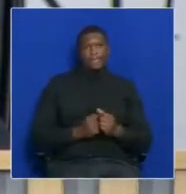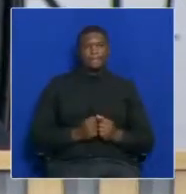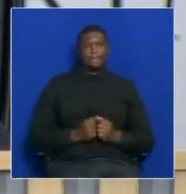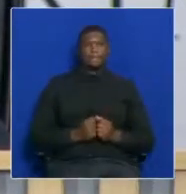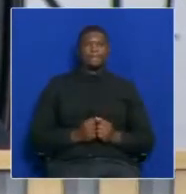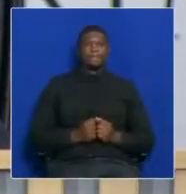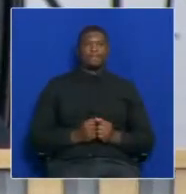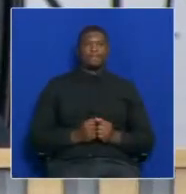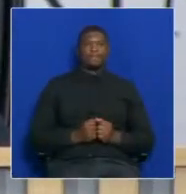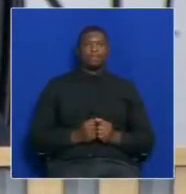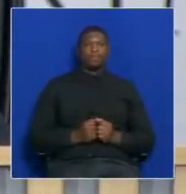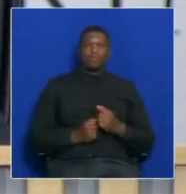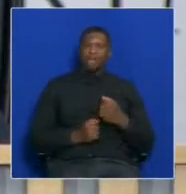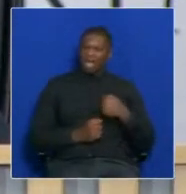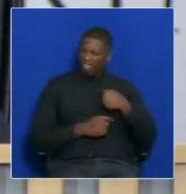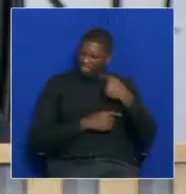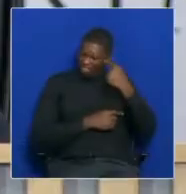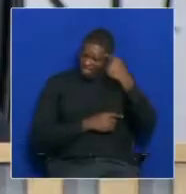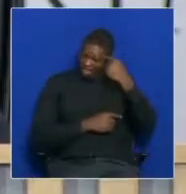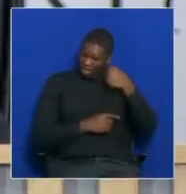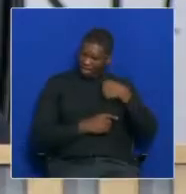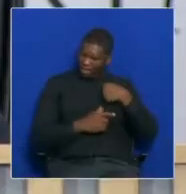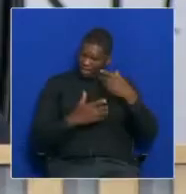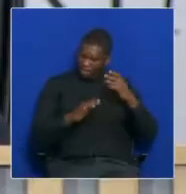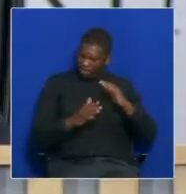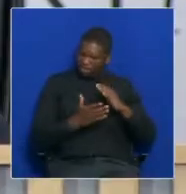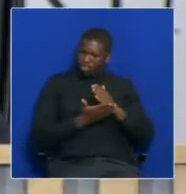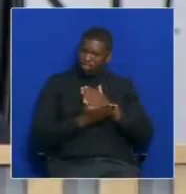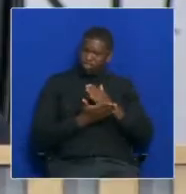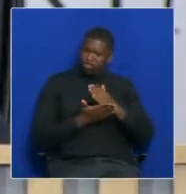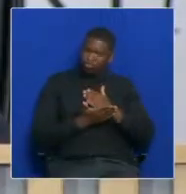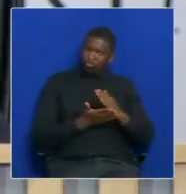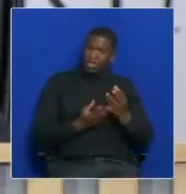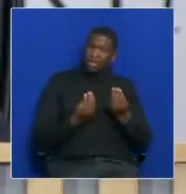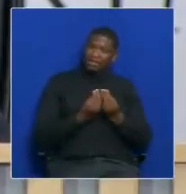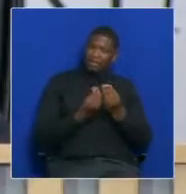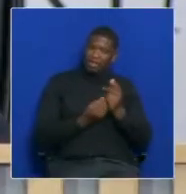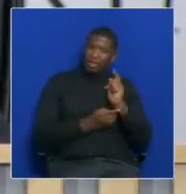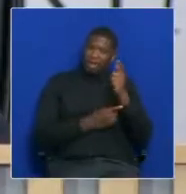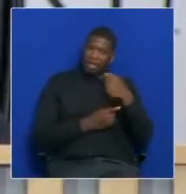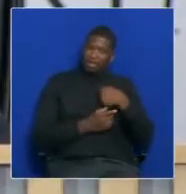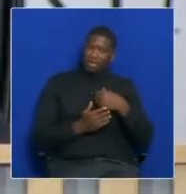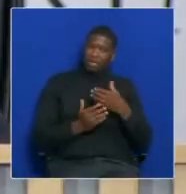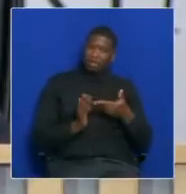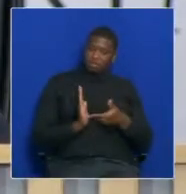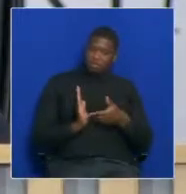I think I say something about it later in my affidavit.